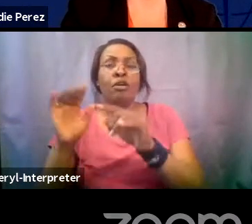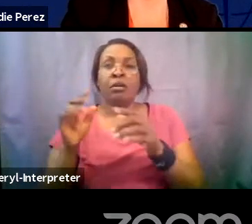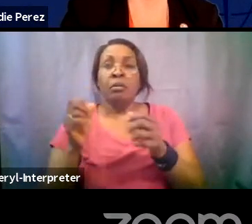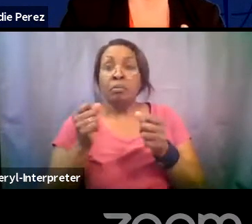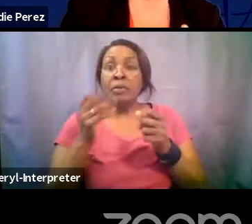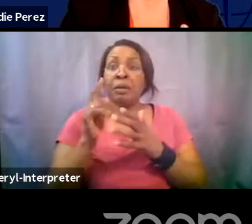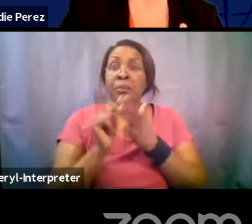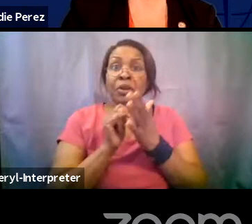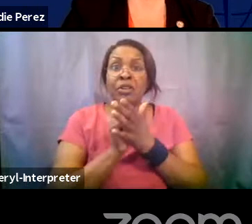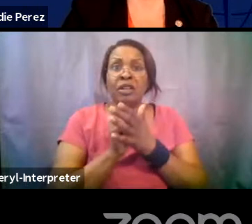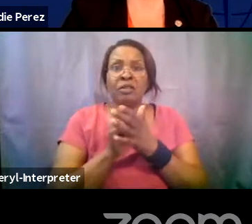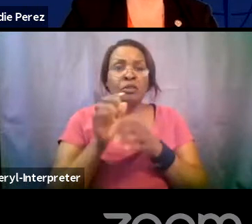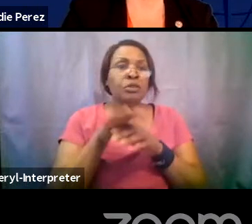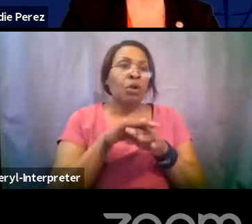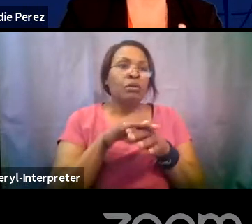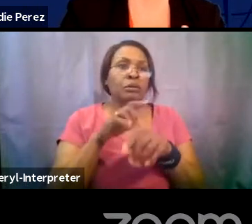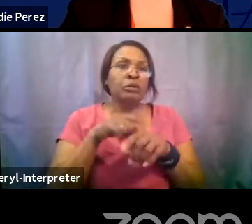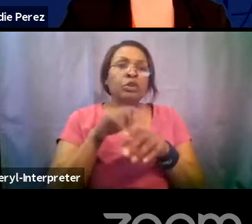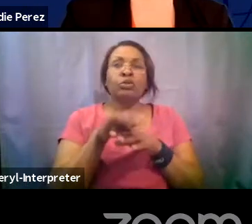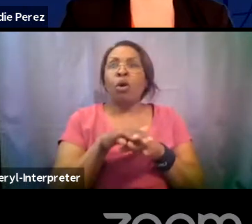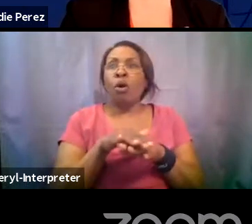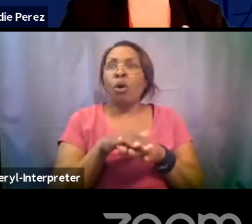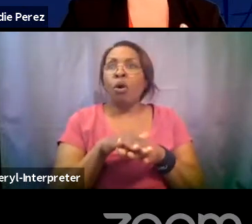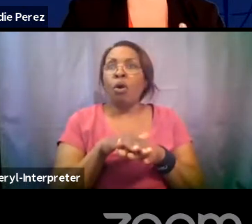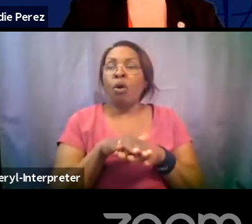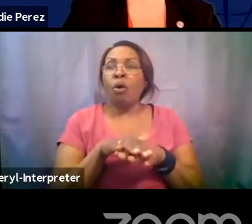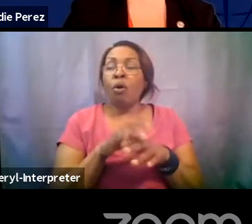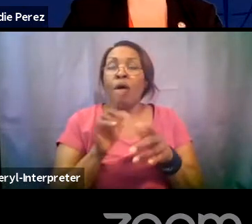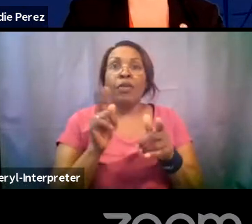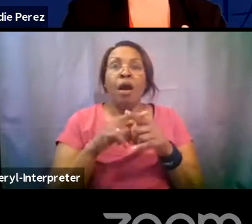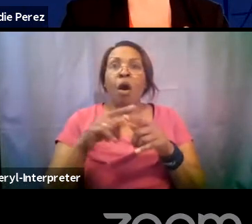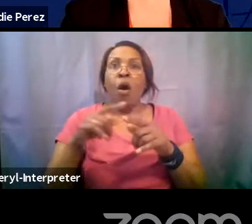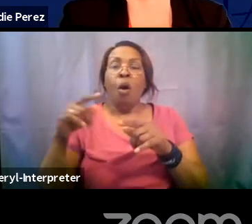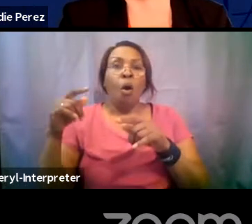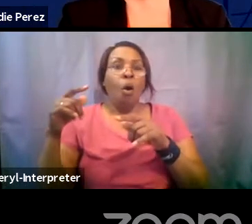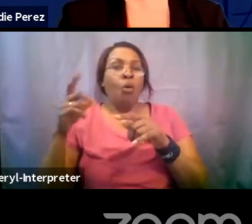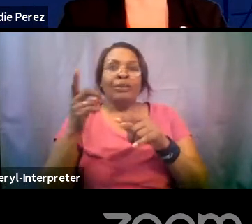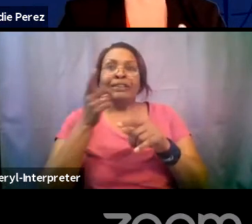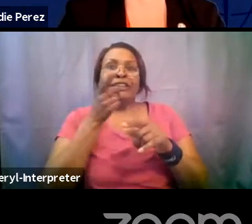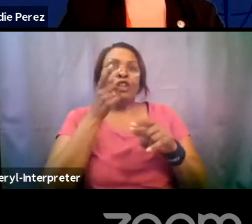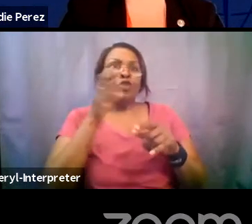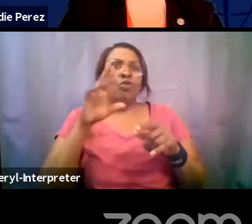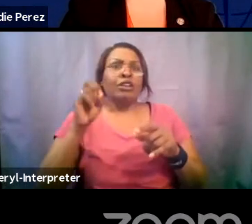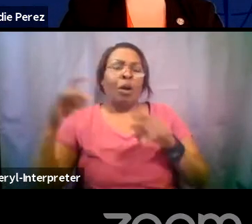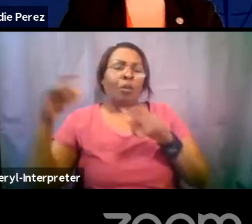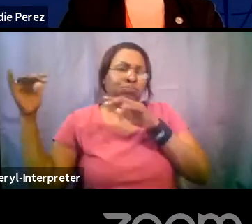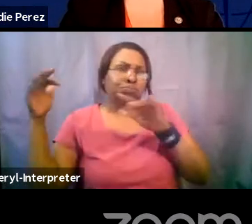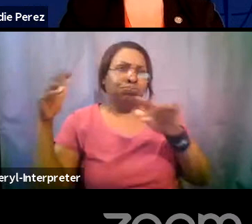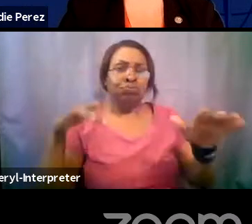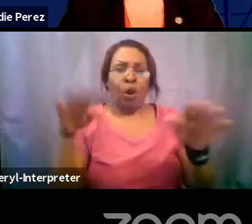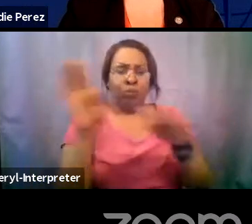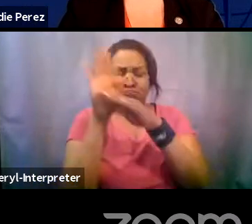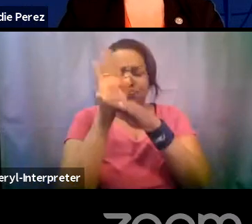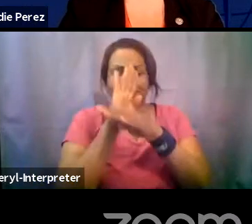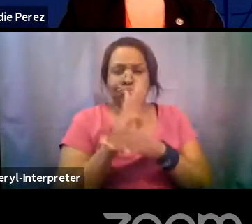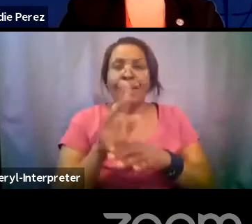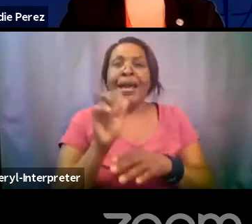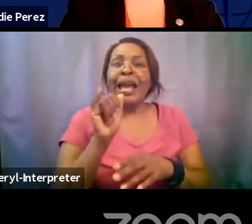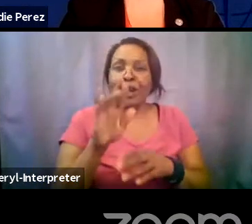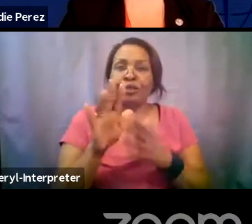periods of slowness before, and then you just get a wave of the dinner rush comes in, or the lunch rush, and air traffic moves the same